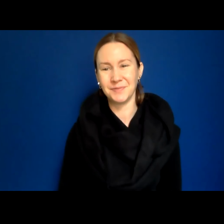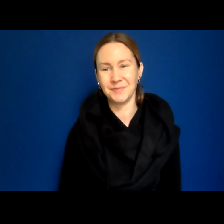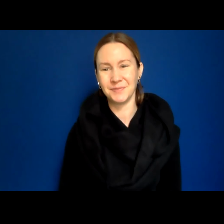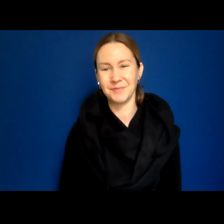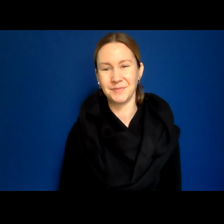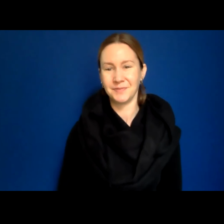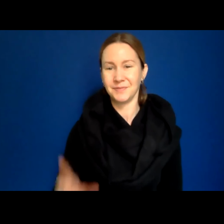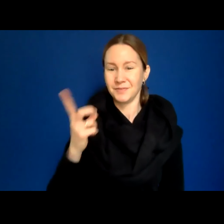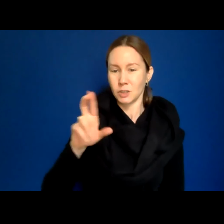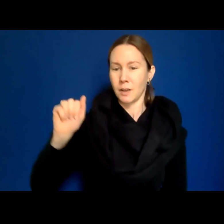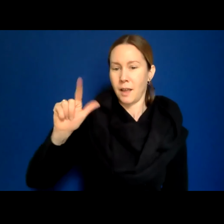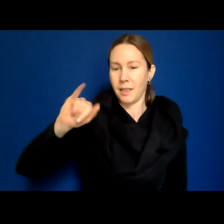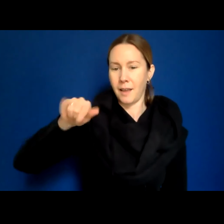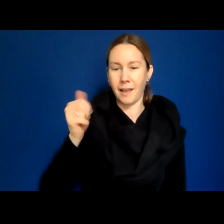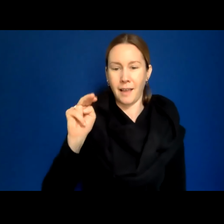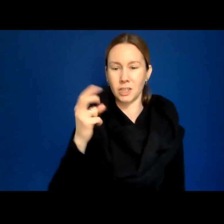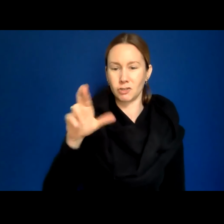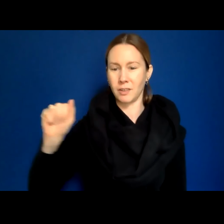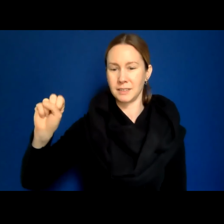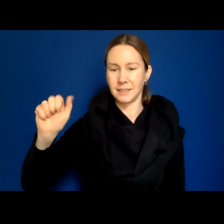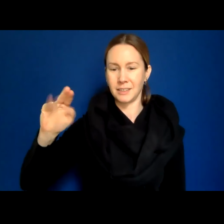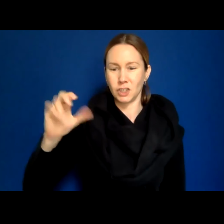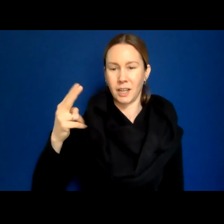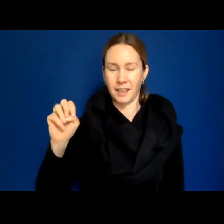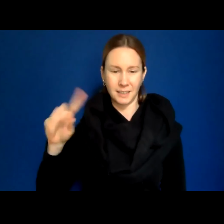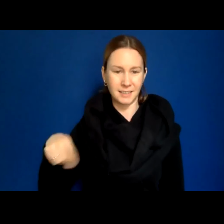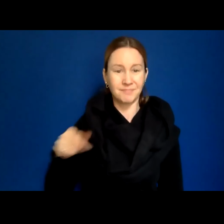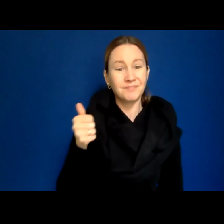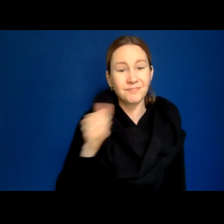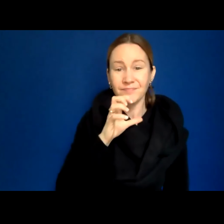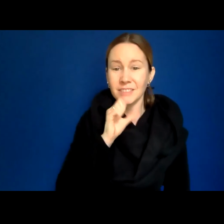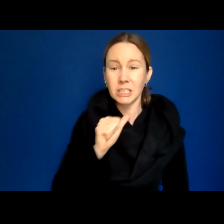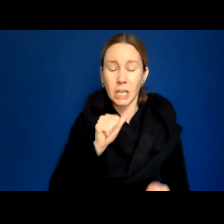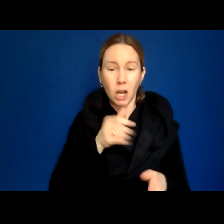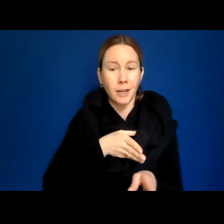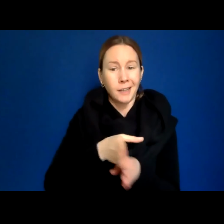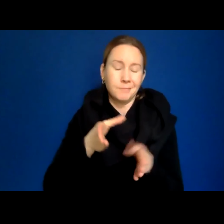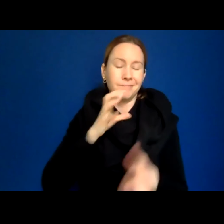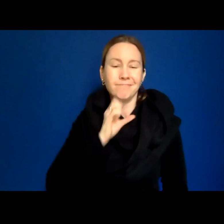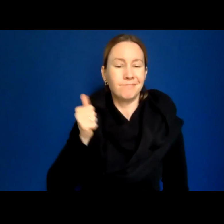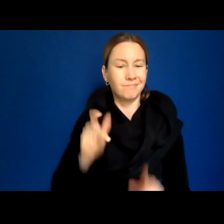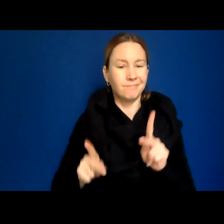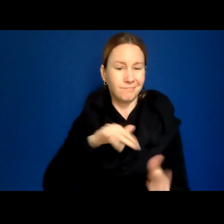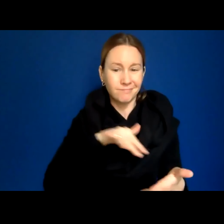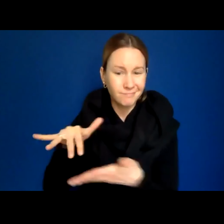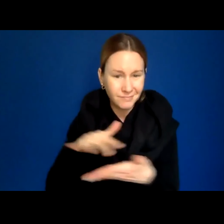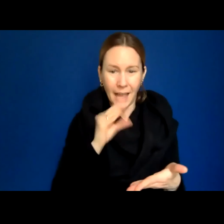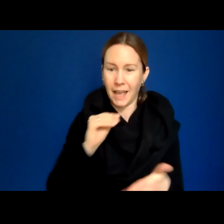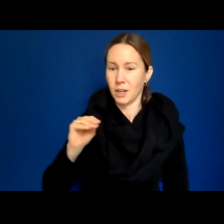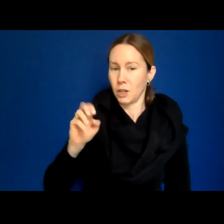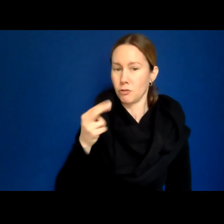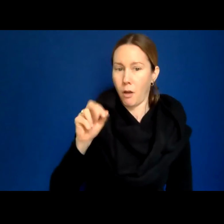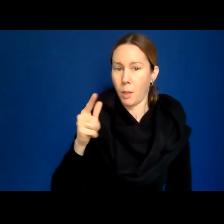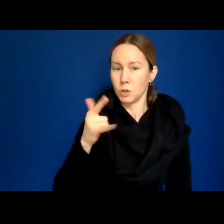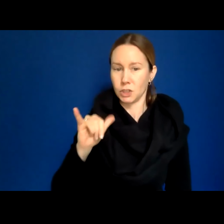Alejandra Sanchez is a geriatrician and behavioral neurology fellow. She'll speak first. She'll be followed